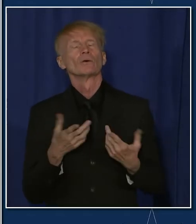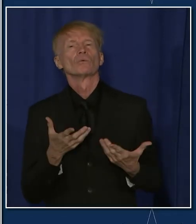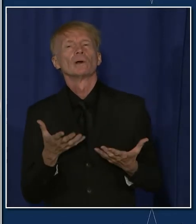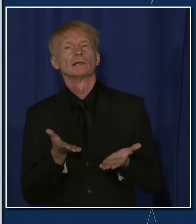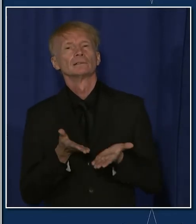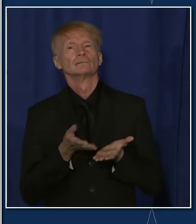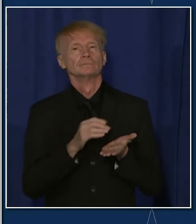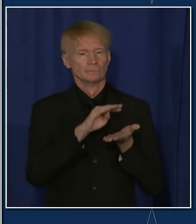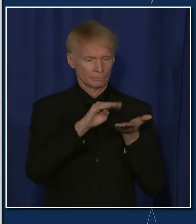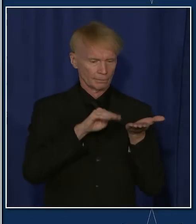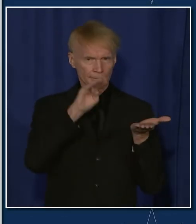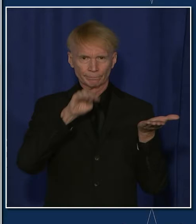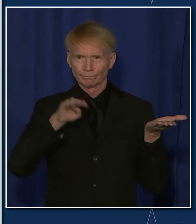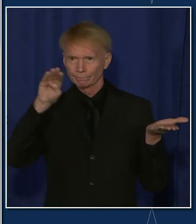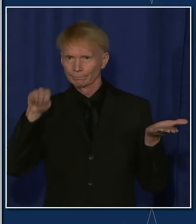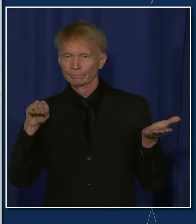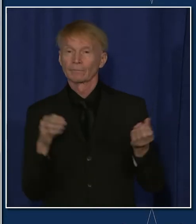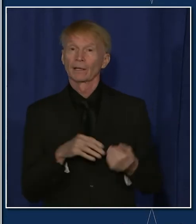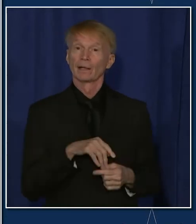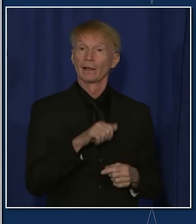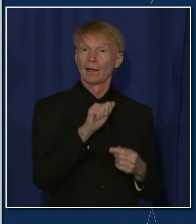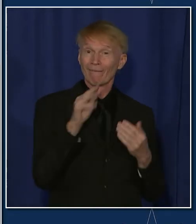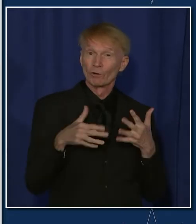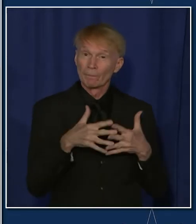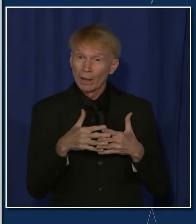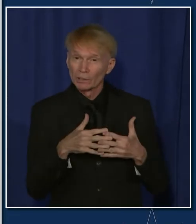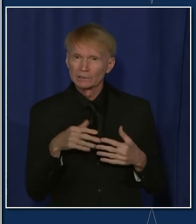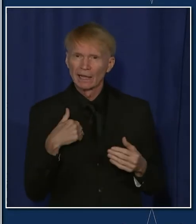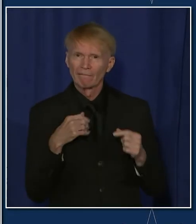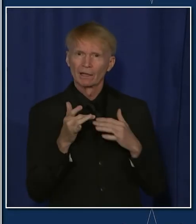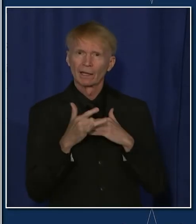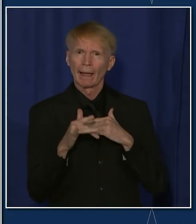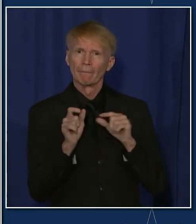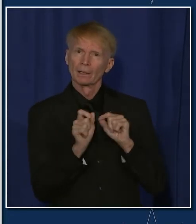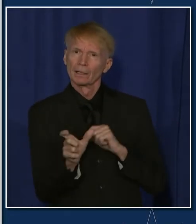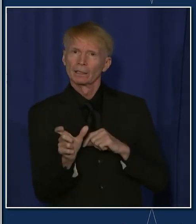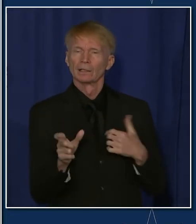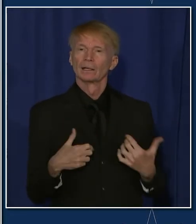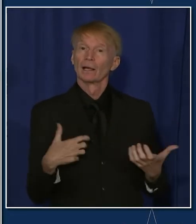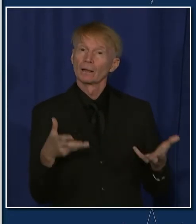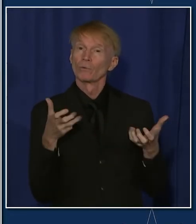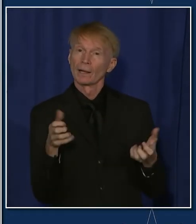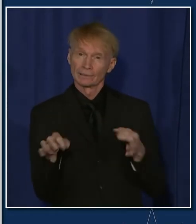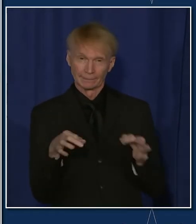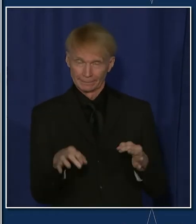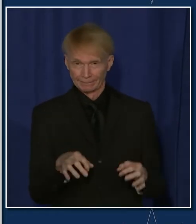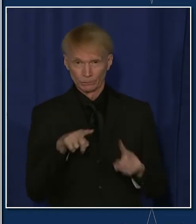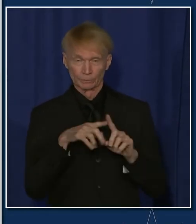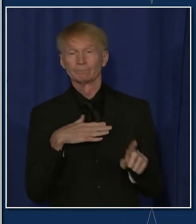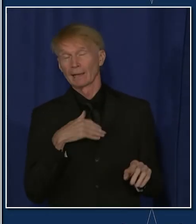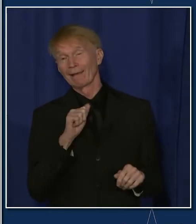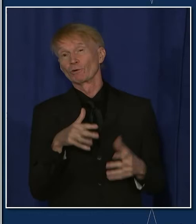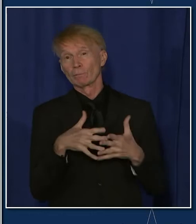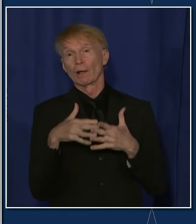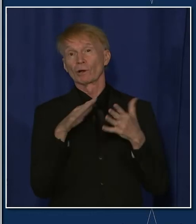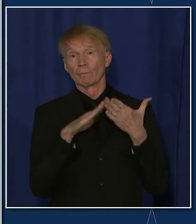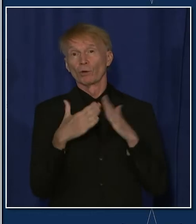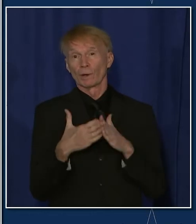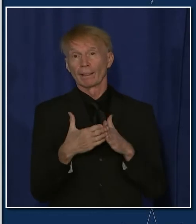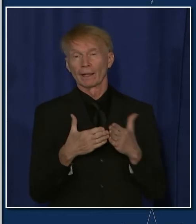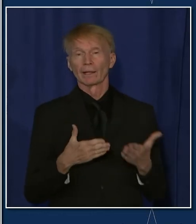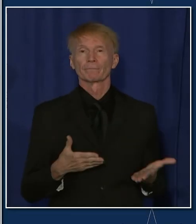in vaccinations. When you look at African Americans, there was a gap. So I want to talk to my African American community.